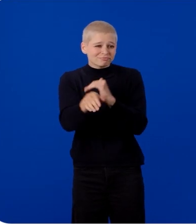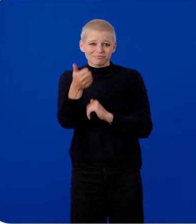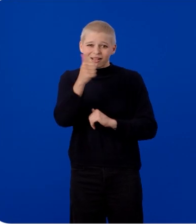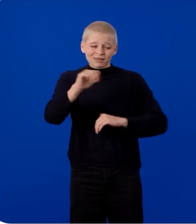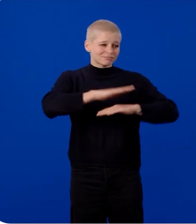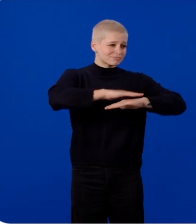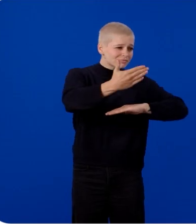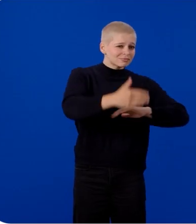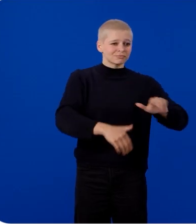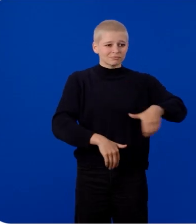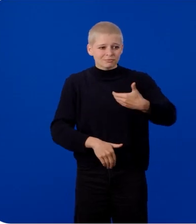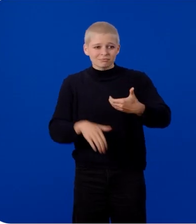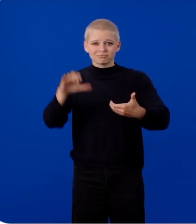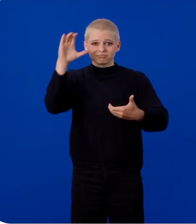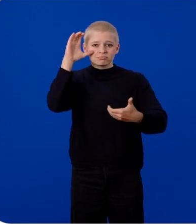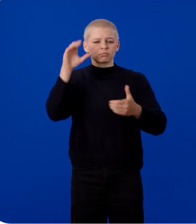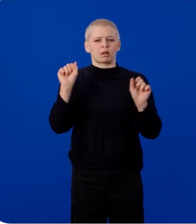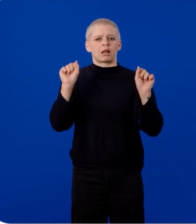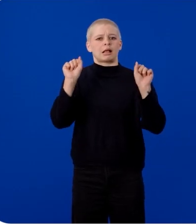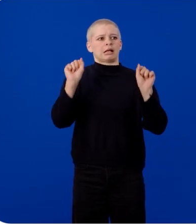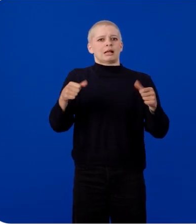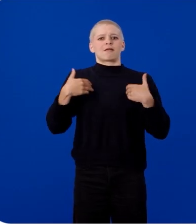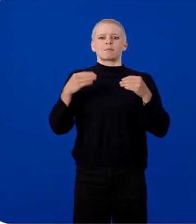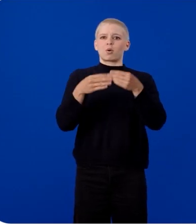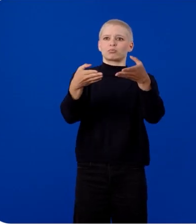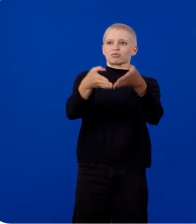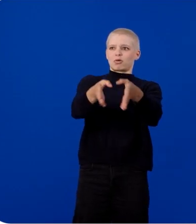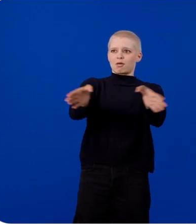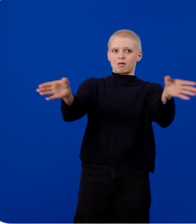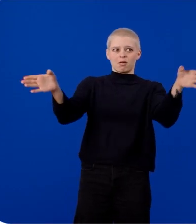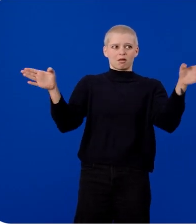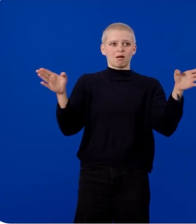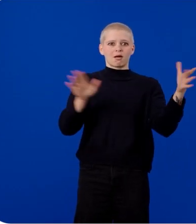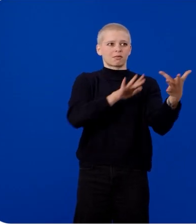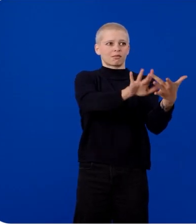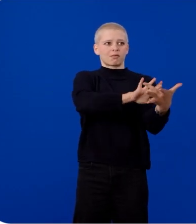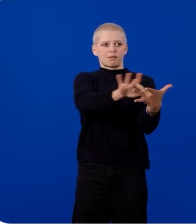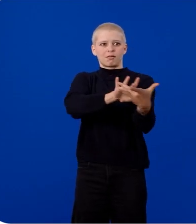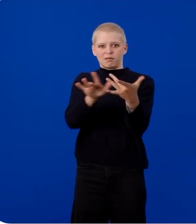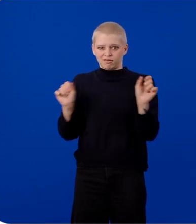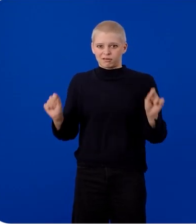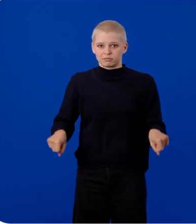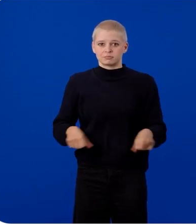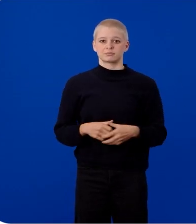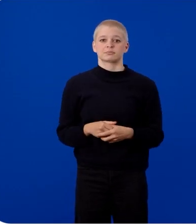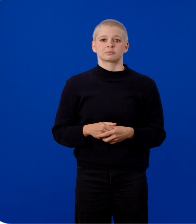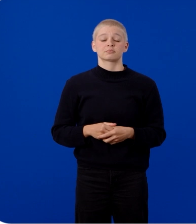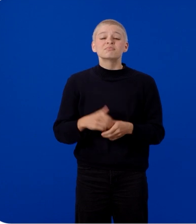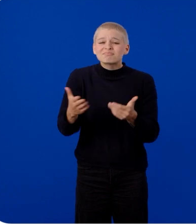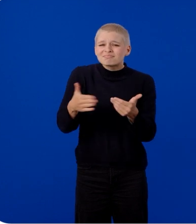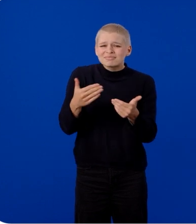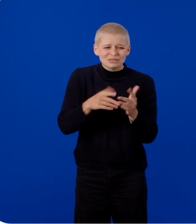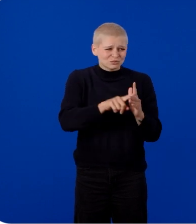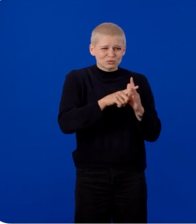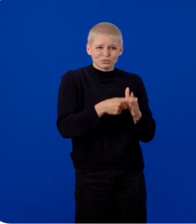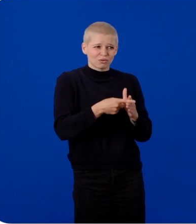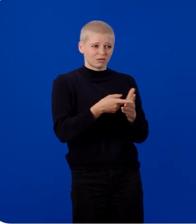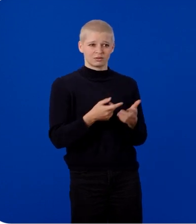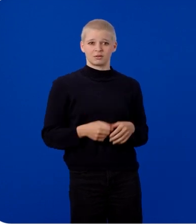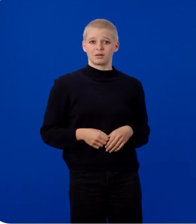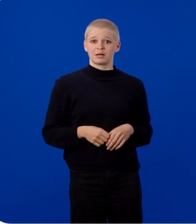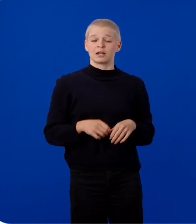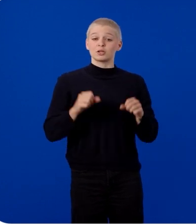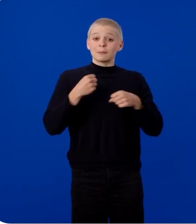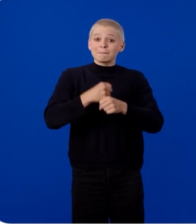a result, can unlock a broader reach for your published worlds. Now, it's easy to get started, and you can even create your first